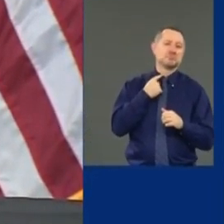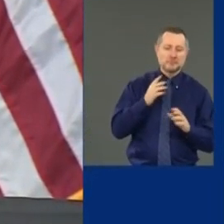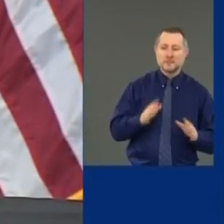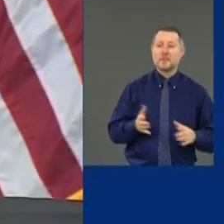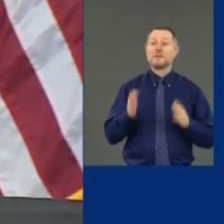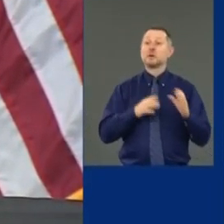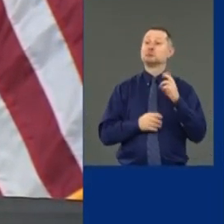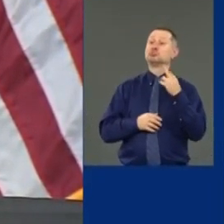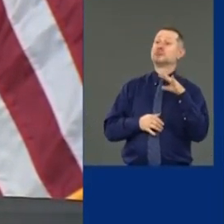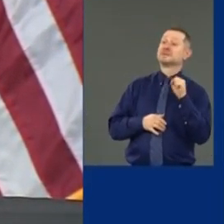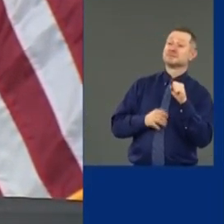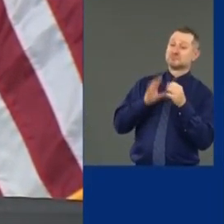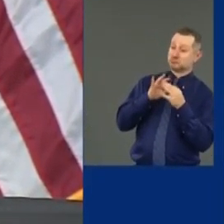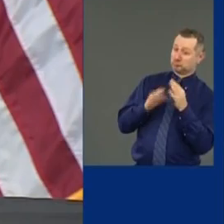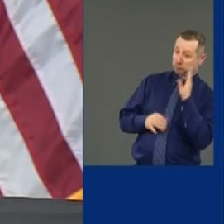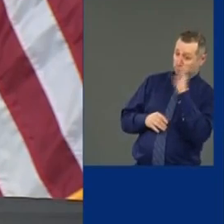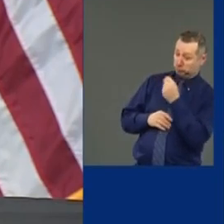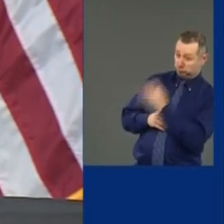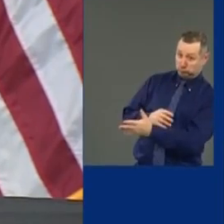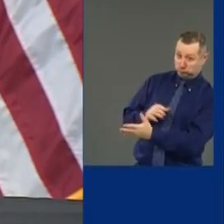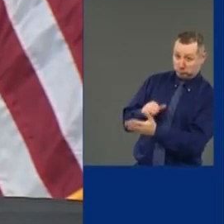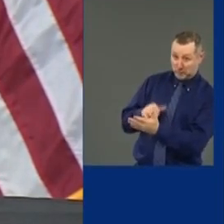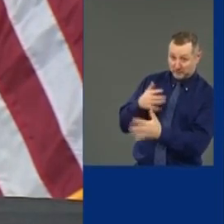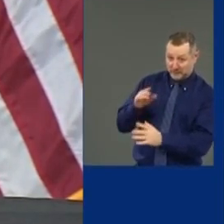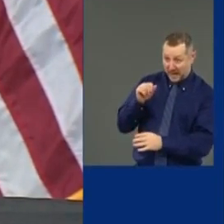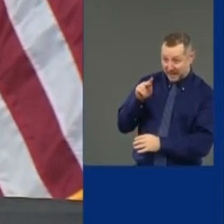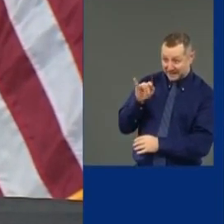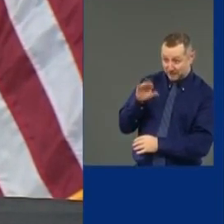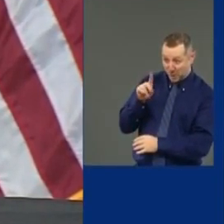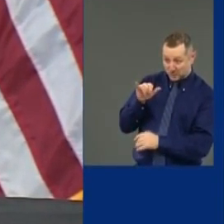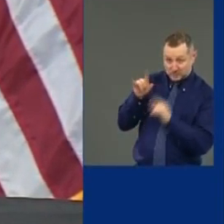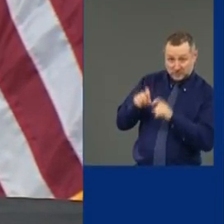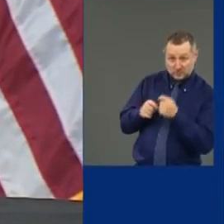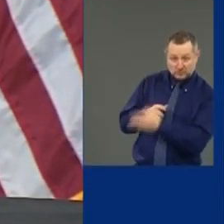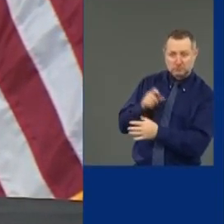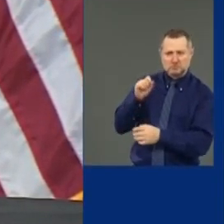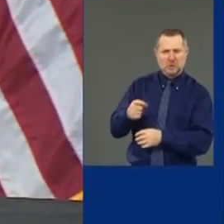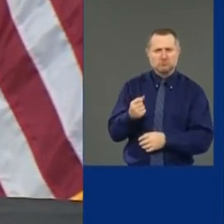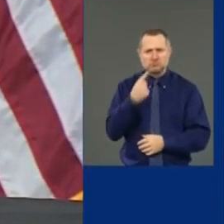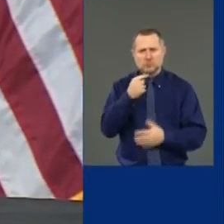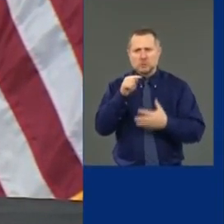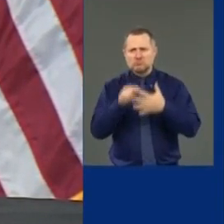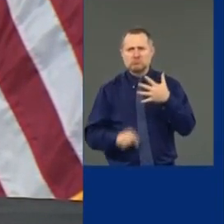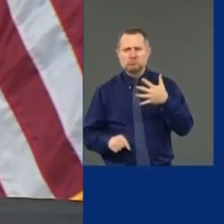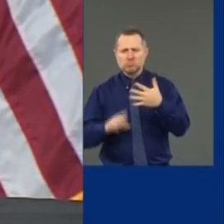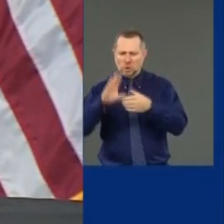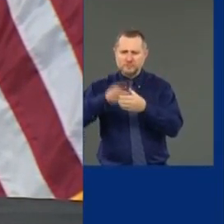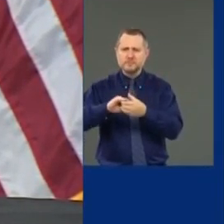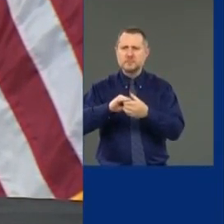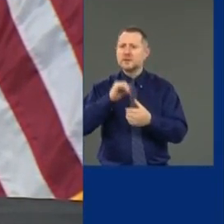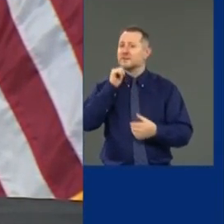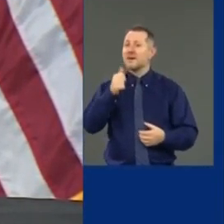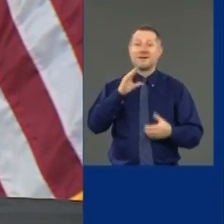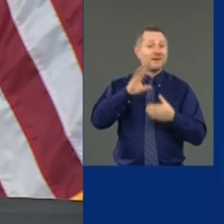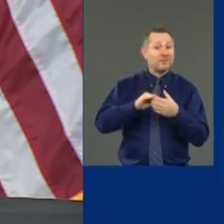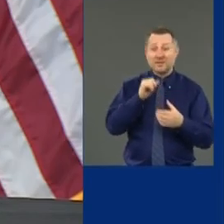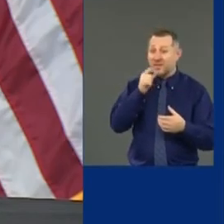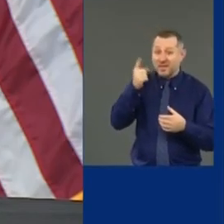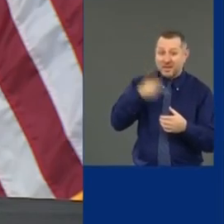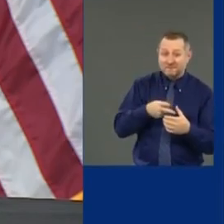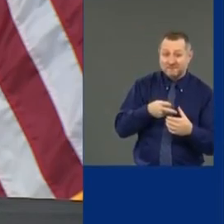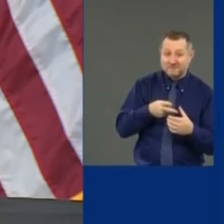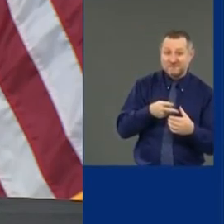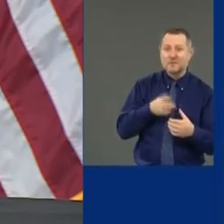whole prescription, and if you stop, whatever you came in there for is going to come back worse.